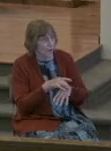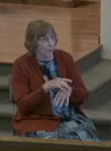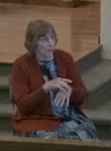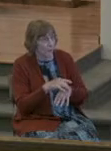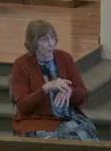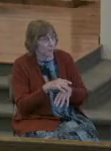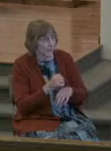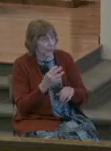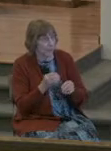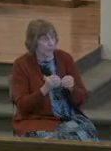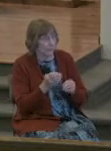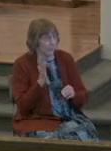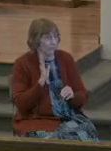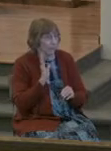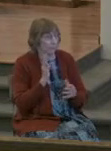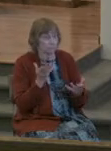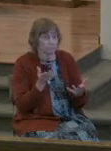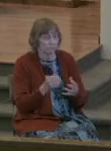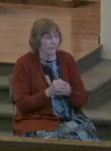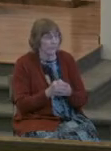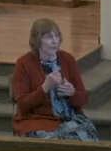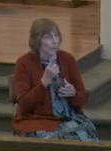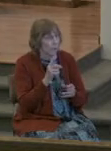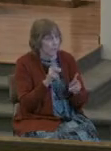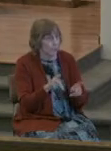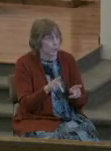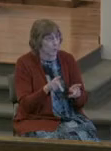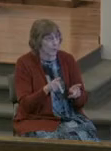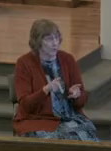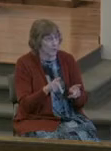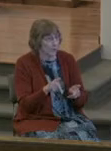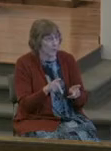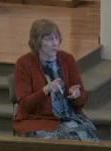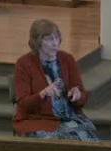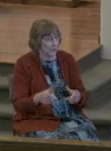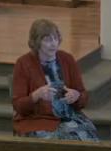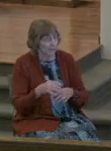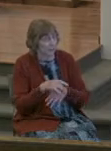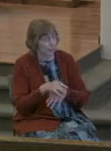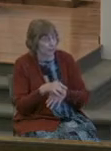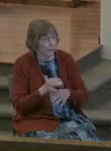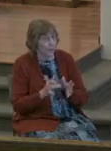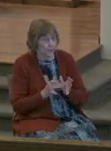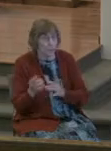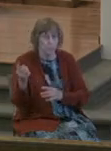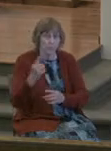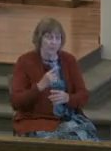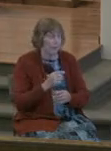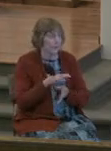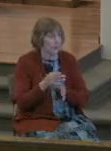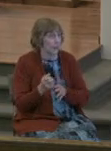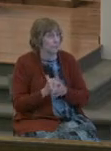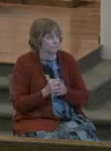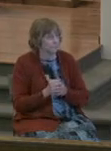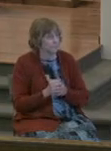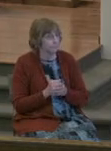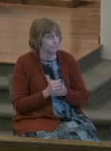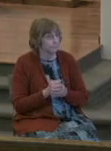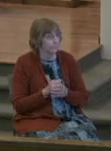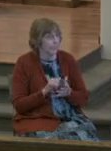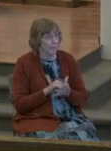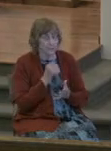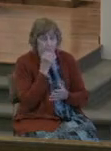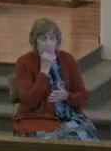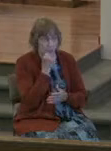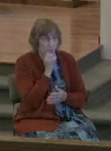us. If one person, only one person, had inhabited the earth, Jesus would have come and died for them. That's how precious